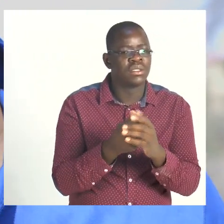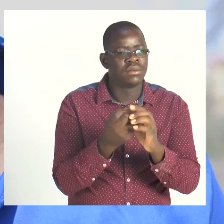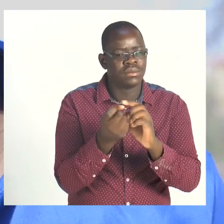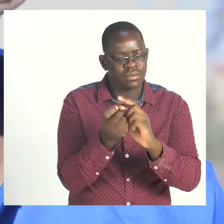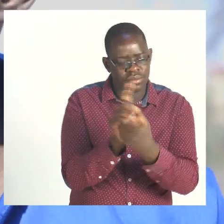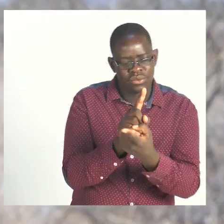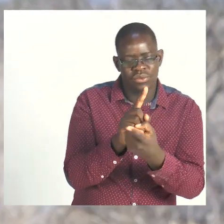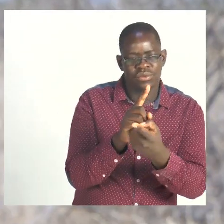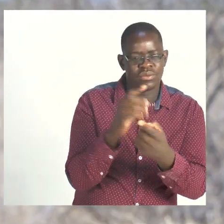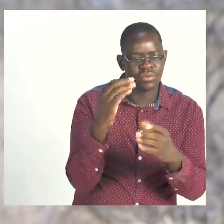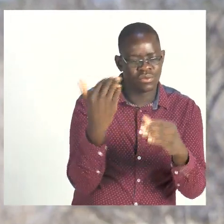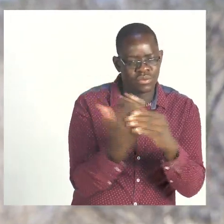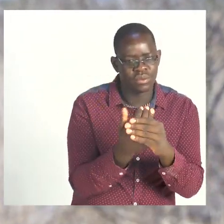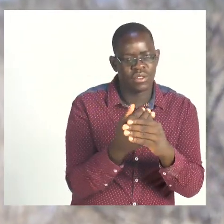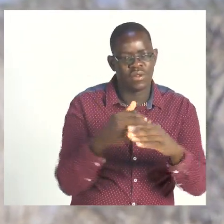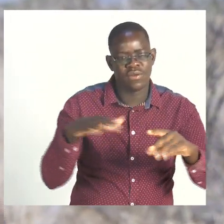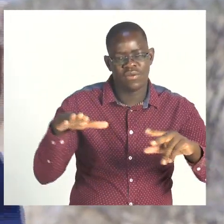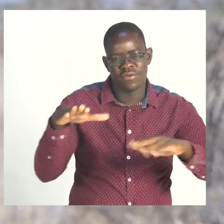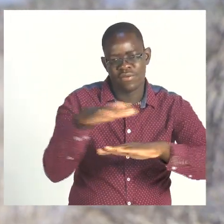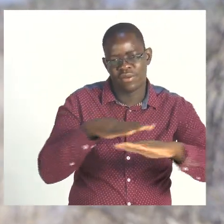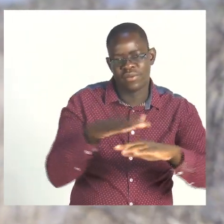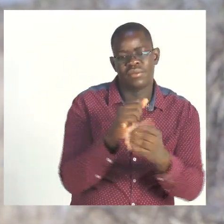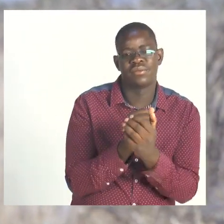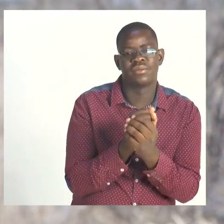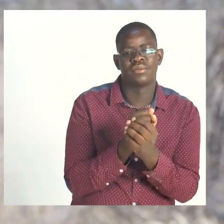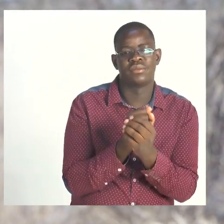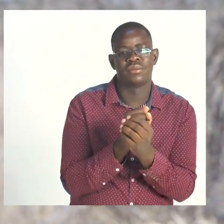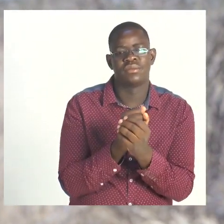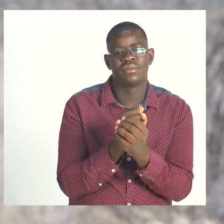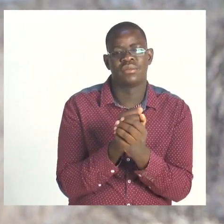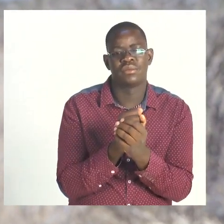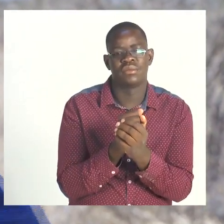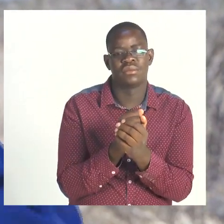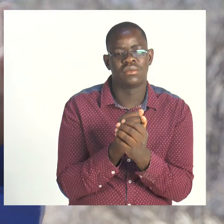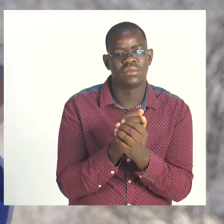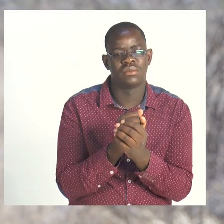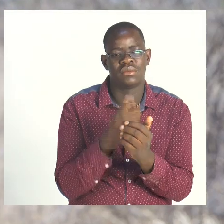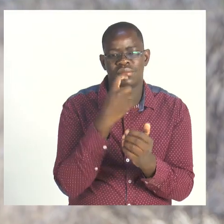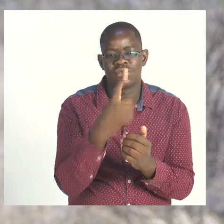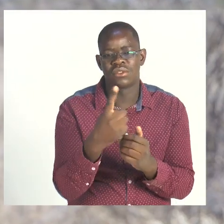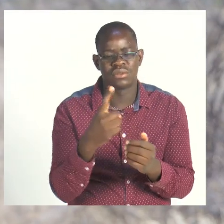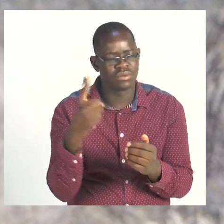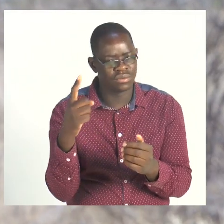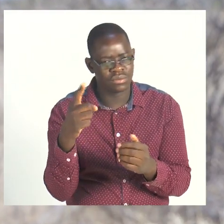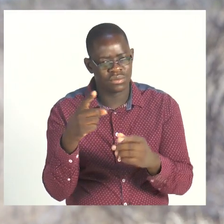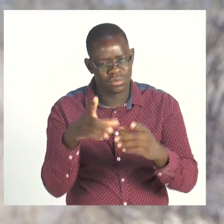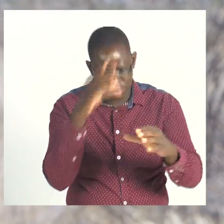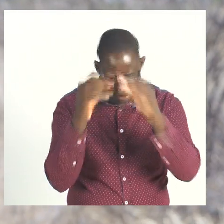farming. Gary, you know I had to stay with the kids. I mean, just tell me what you learned.